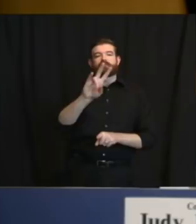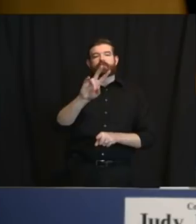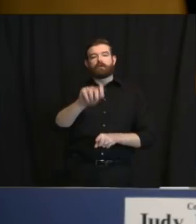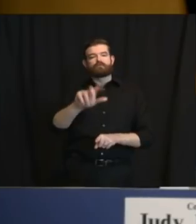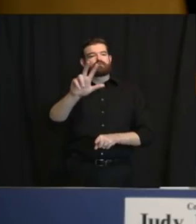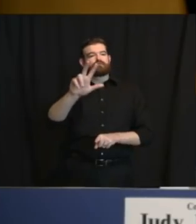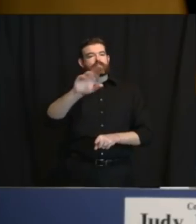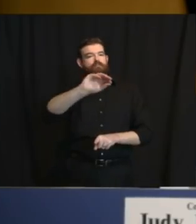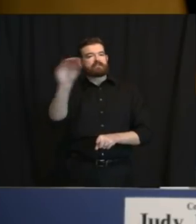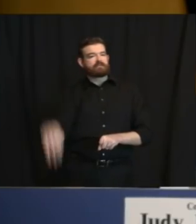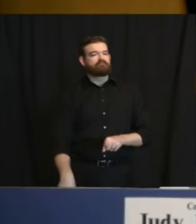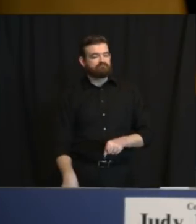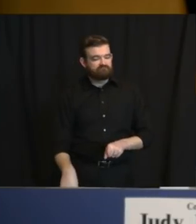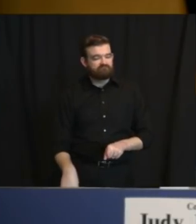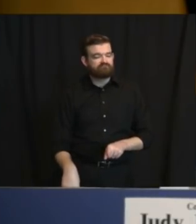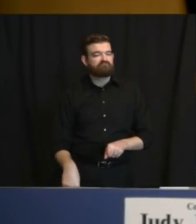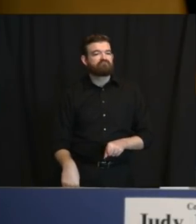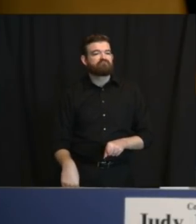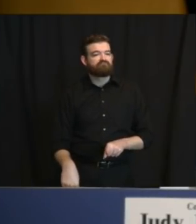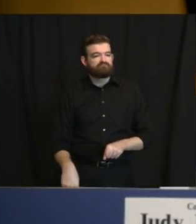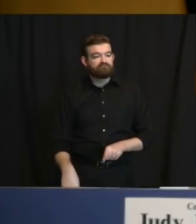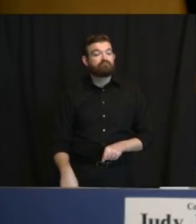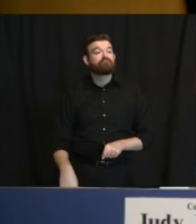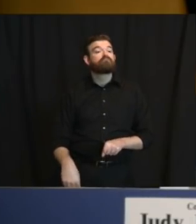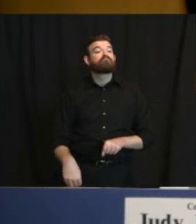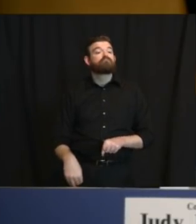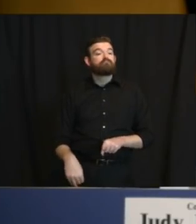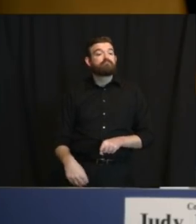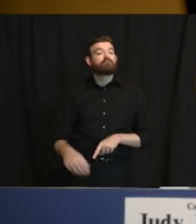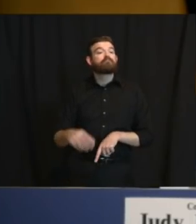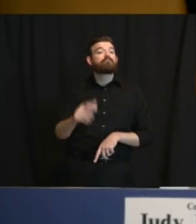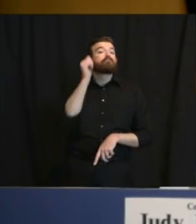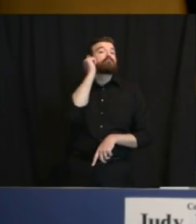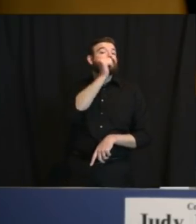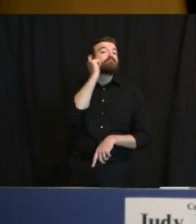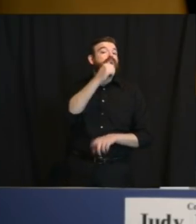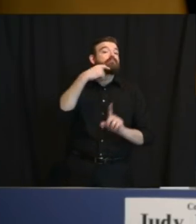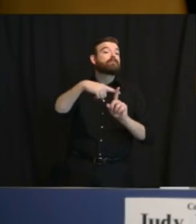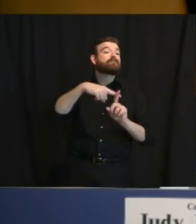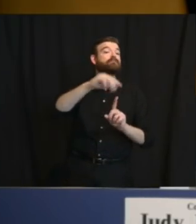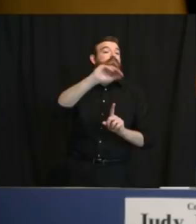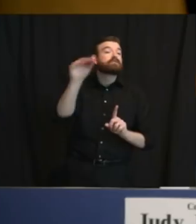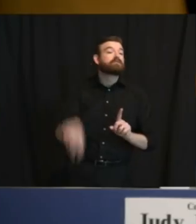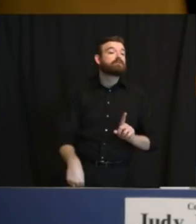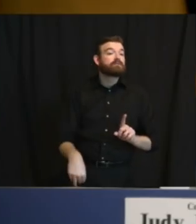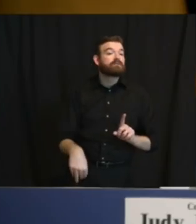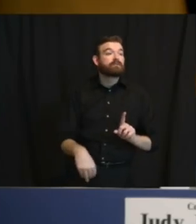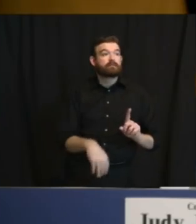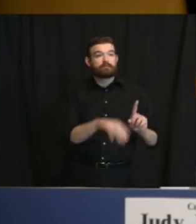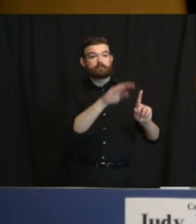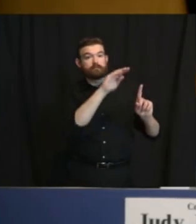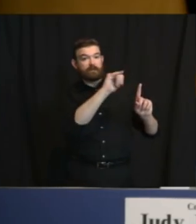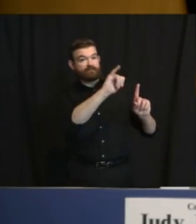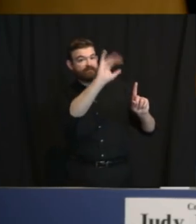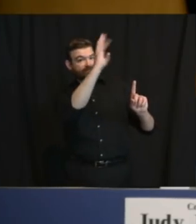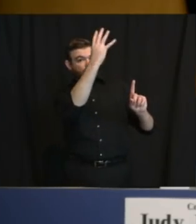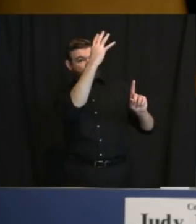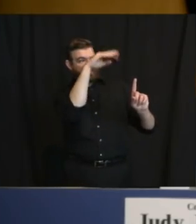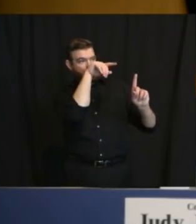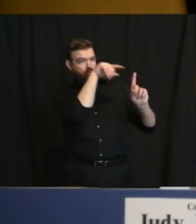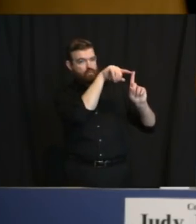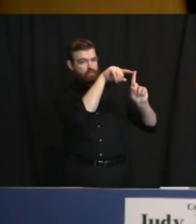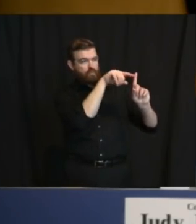The daily percent positivity as of May 4th is as follows. In New Jersey, overall, on May